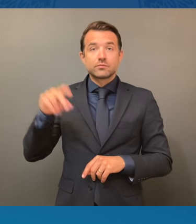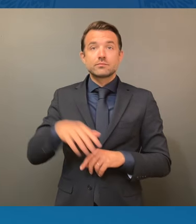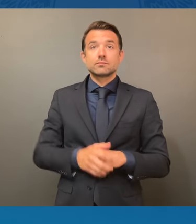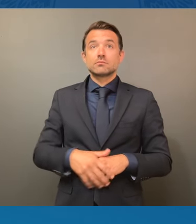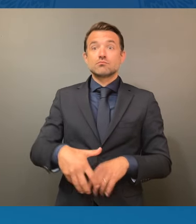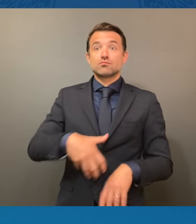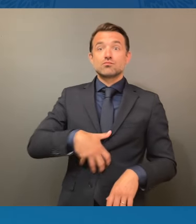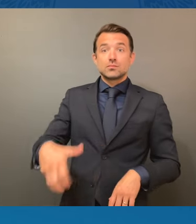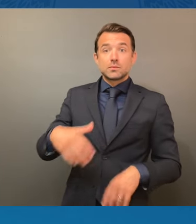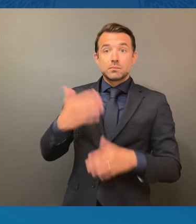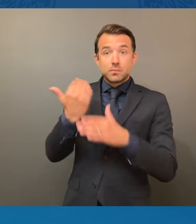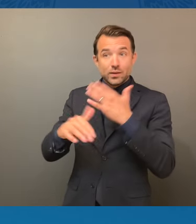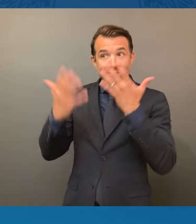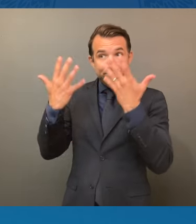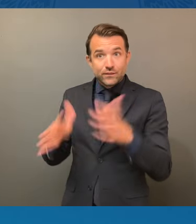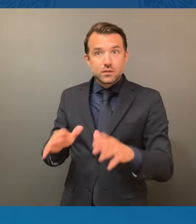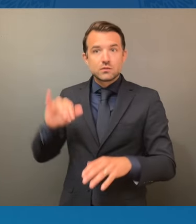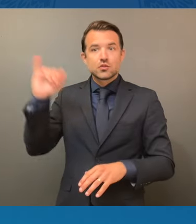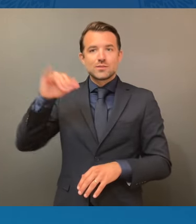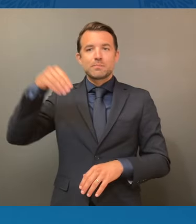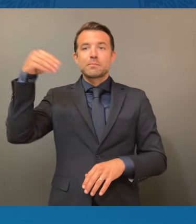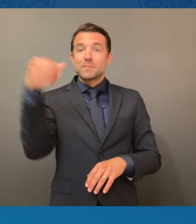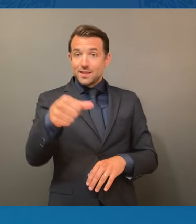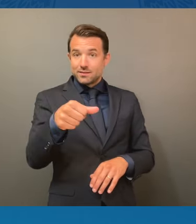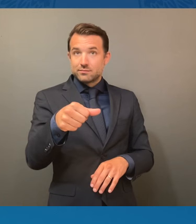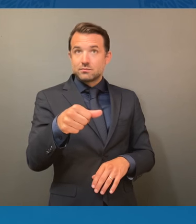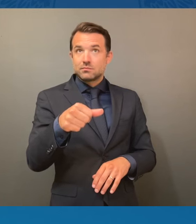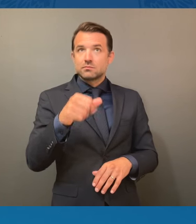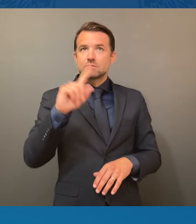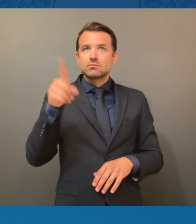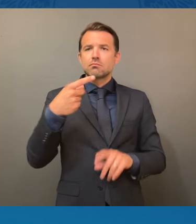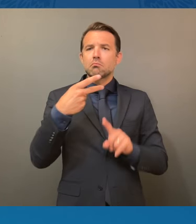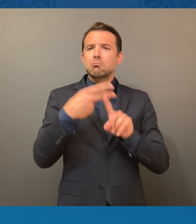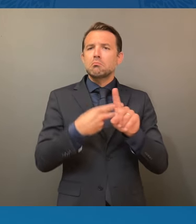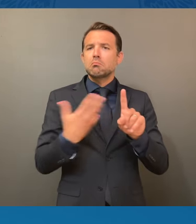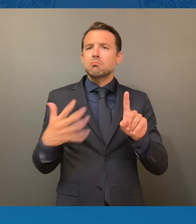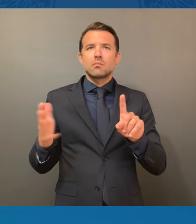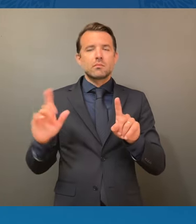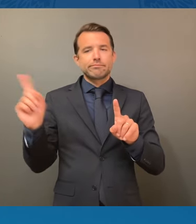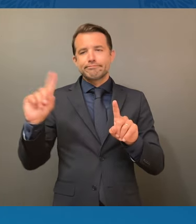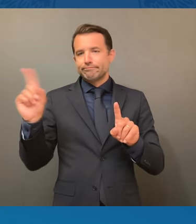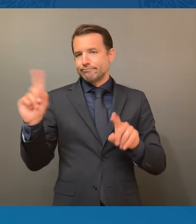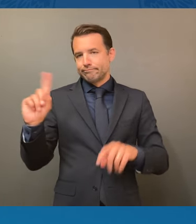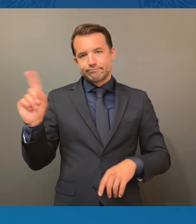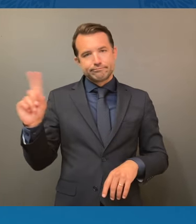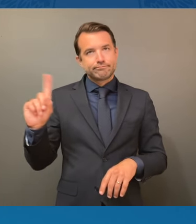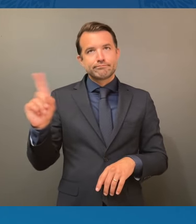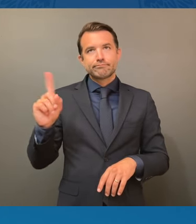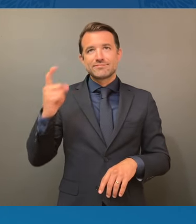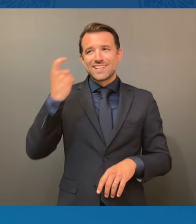covering 2 months postpartum. Now, she just gave birth to a human being.